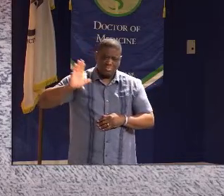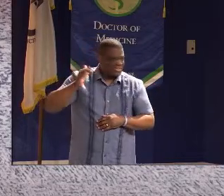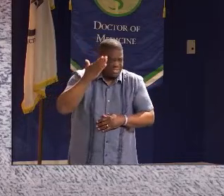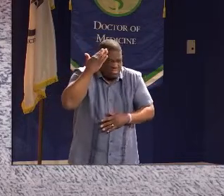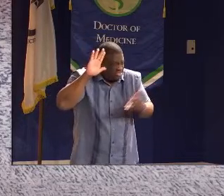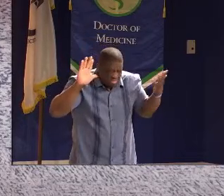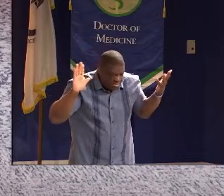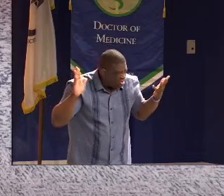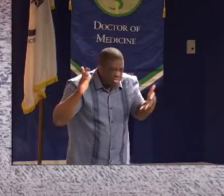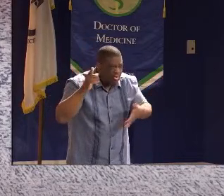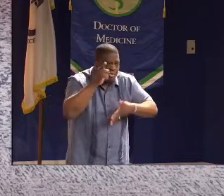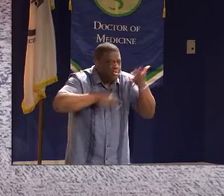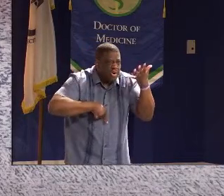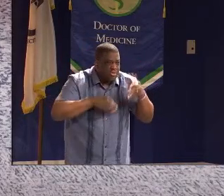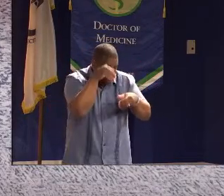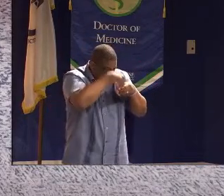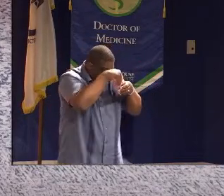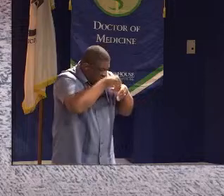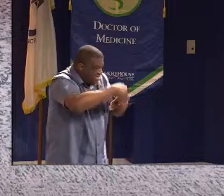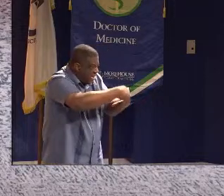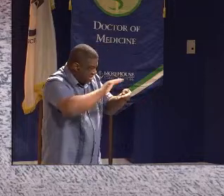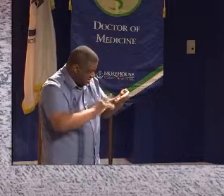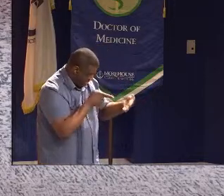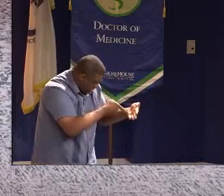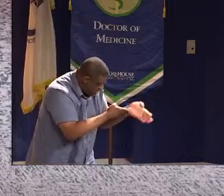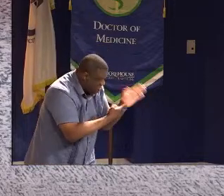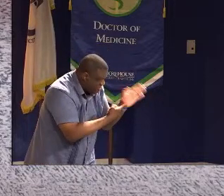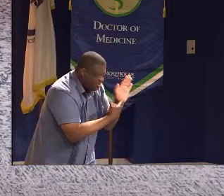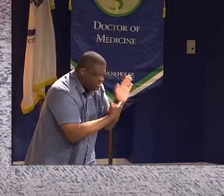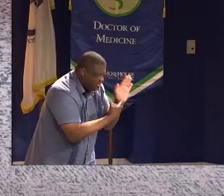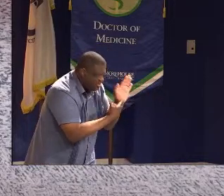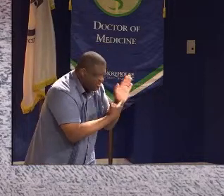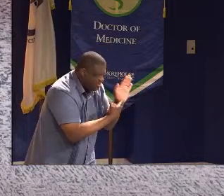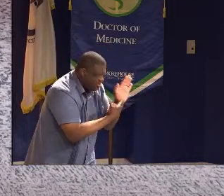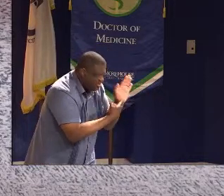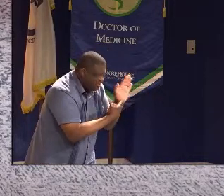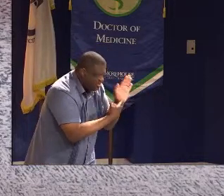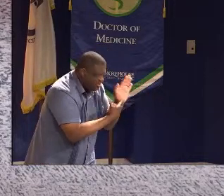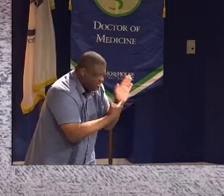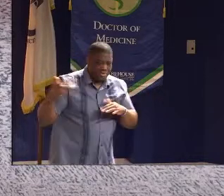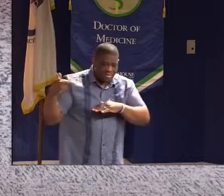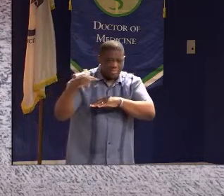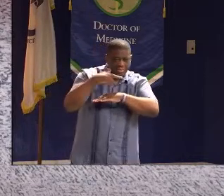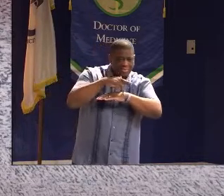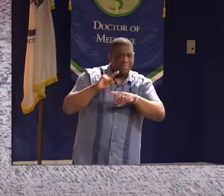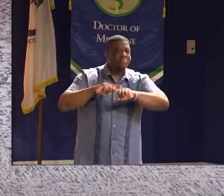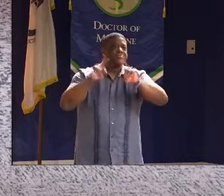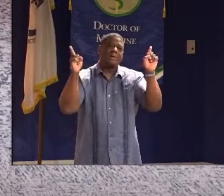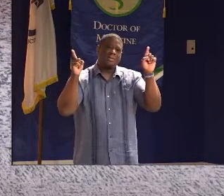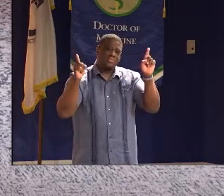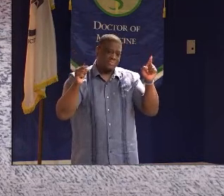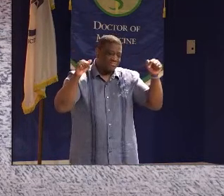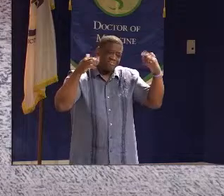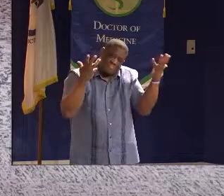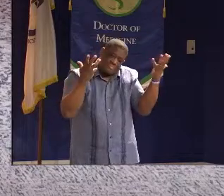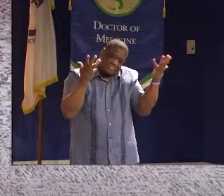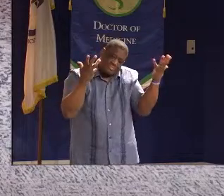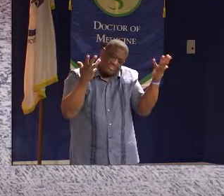what was in that envelope when you got up here, but I too must change.